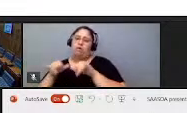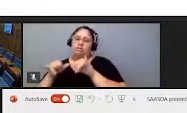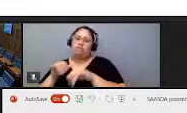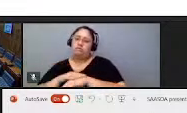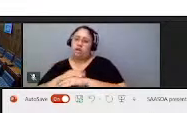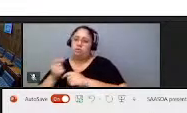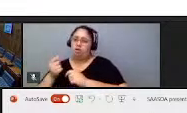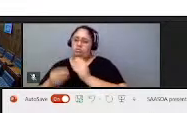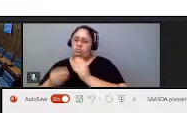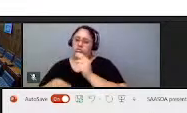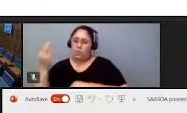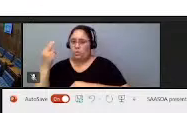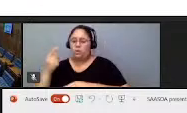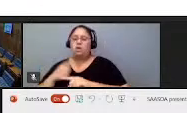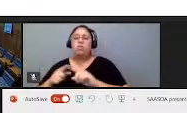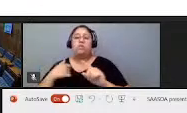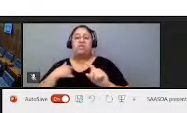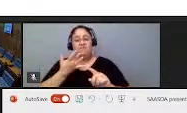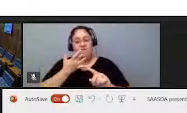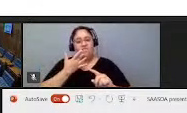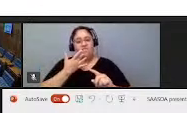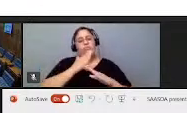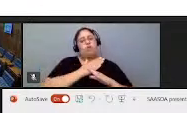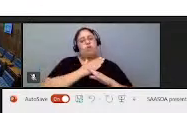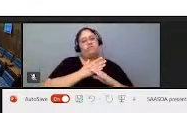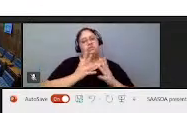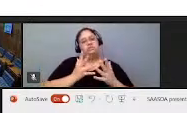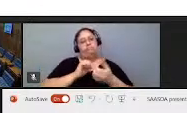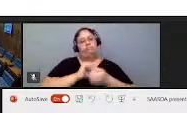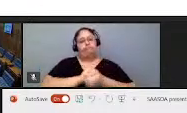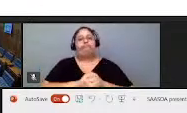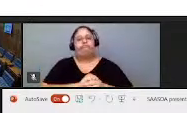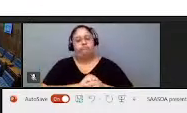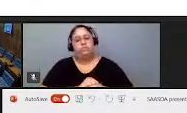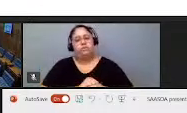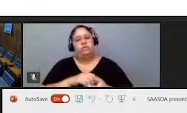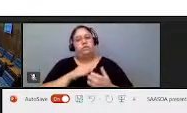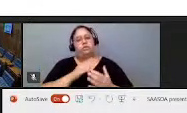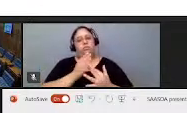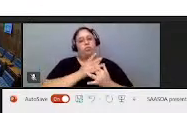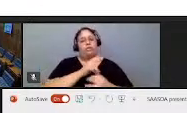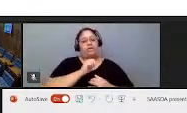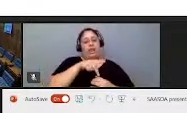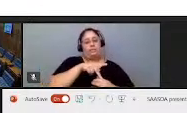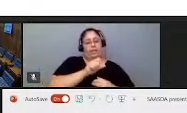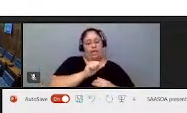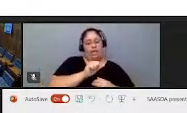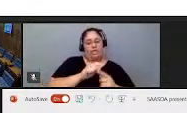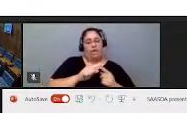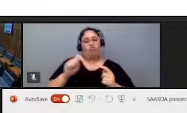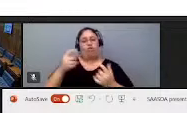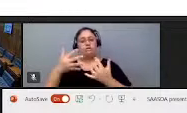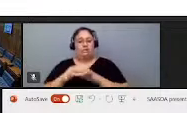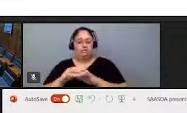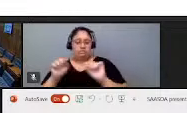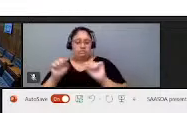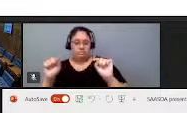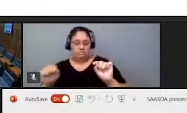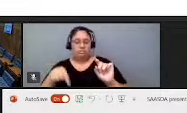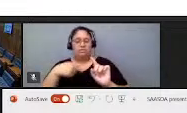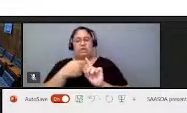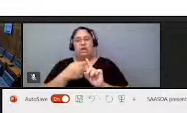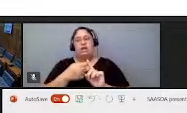favor of a private sector partnership um between tnpa or transet rather and